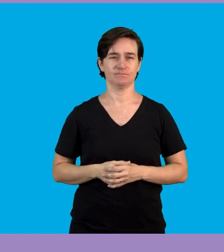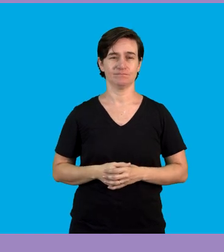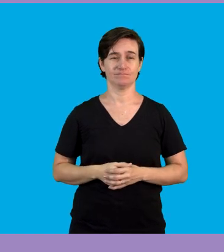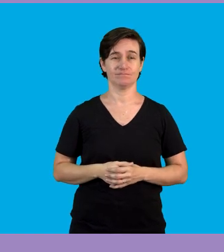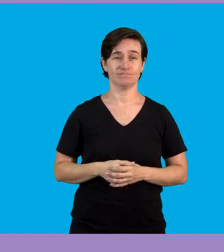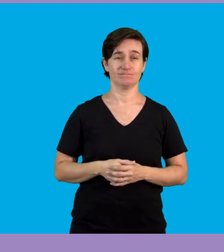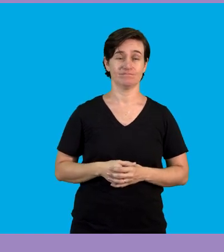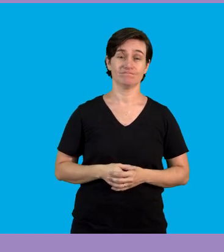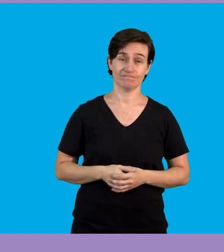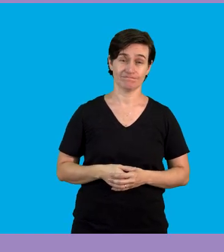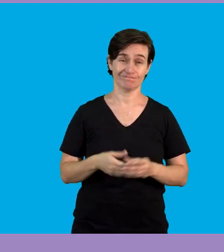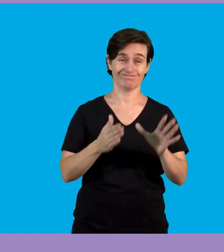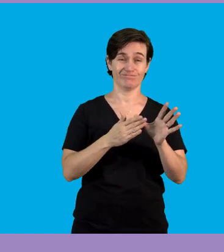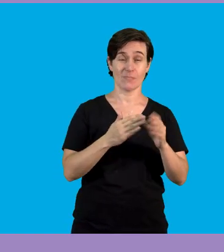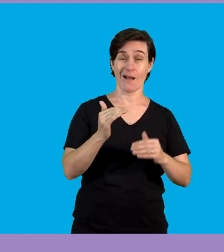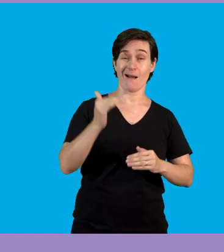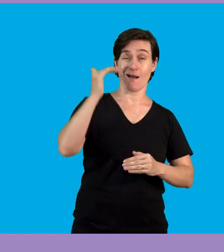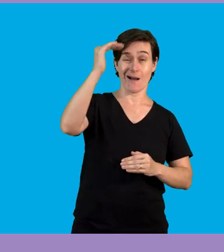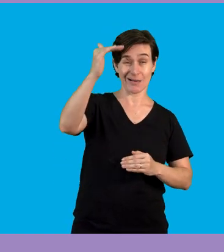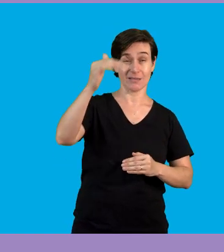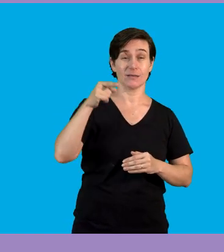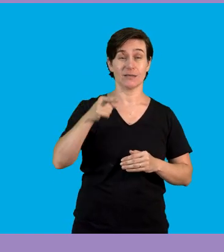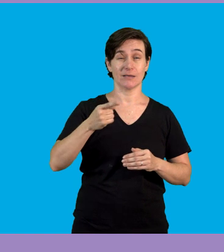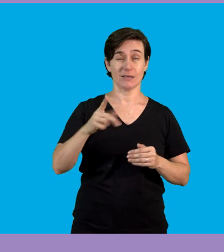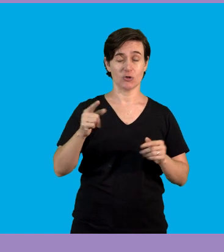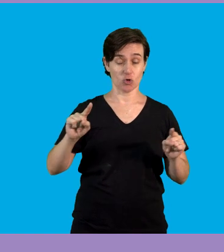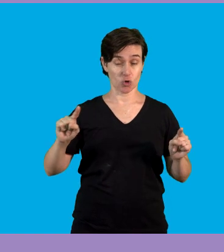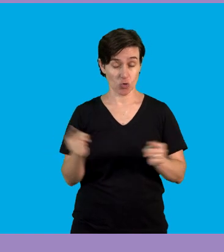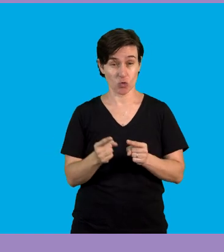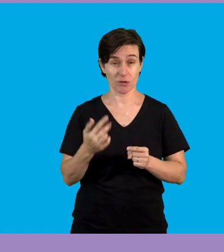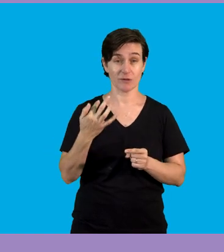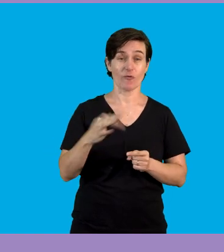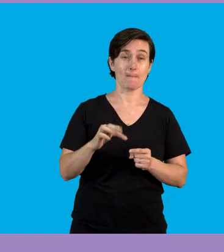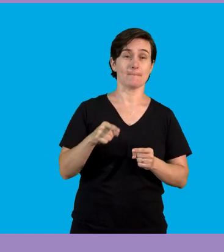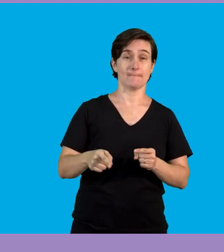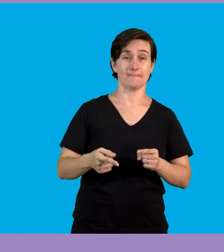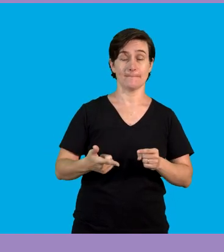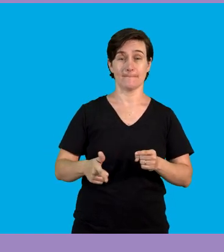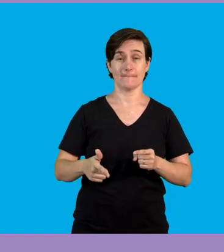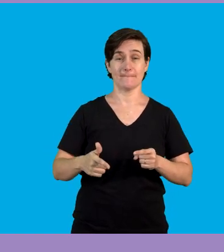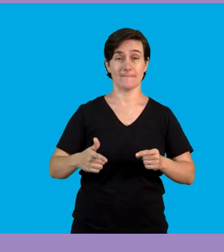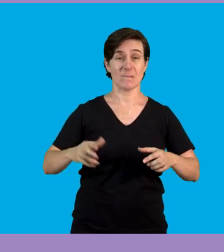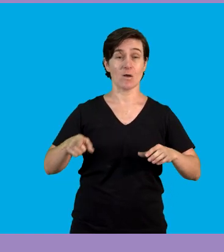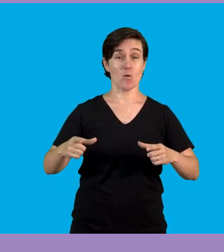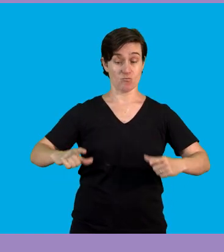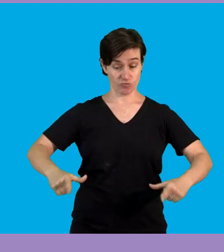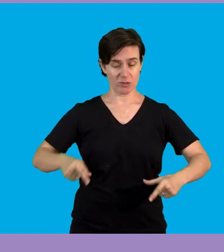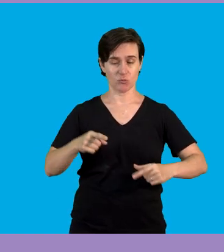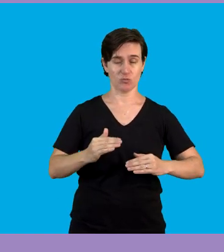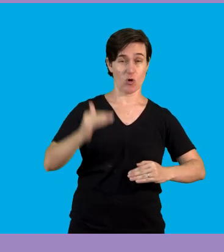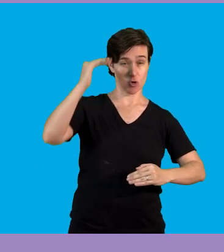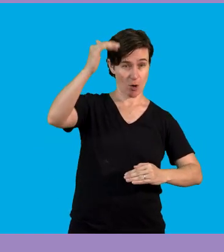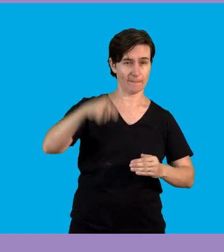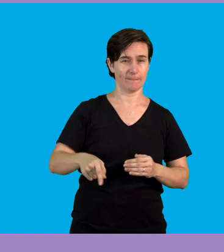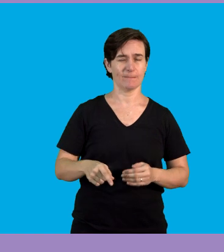the height, which is the shortest distance between the bases of a prism or a cylinder. Then we have the volume, which